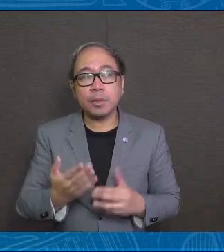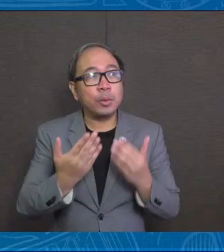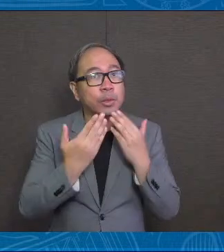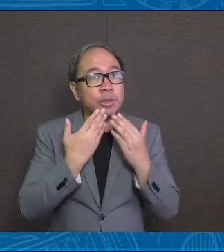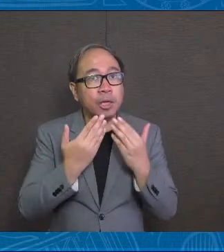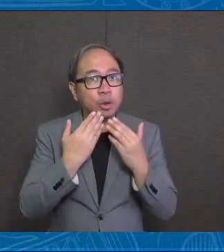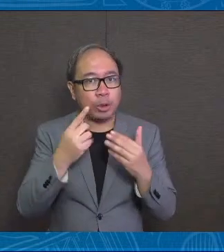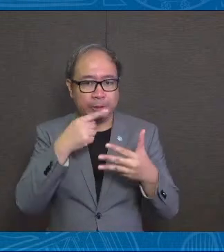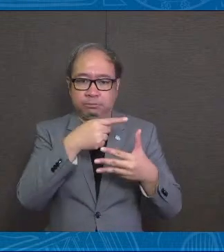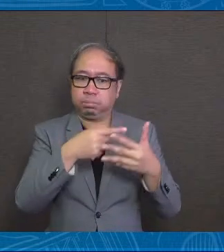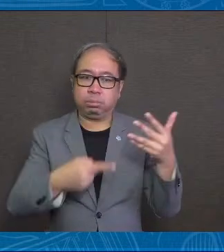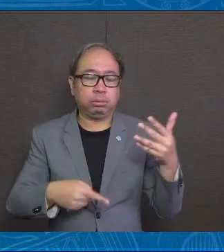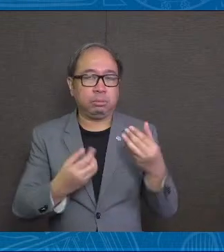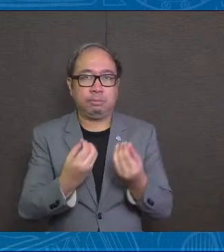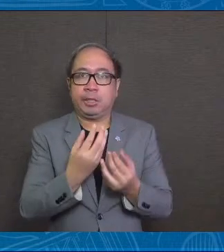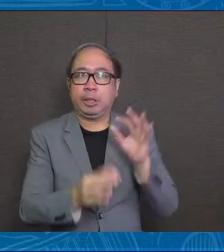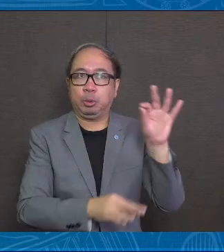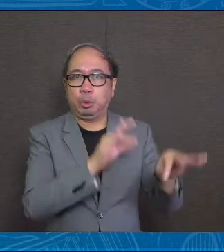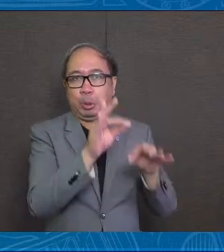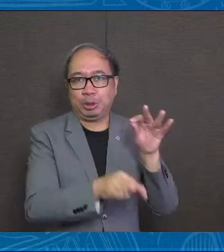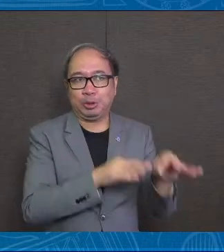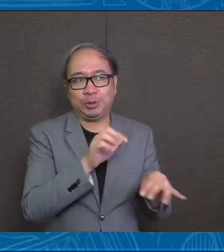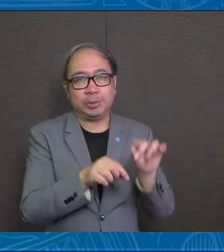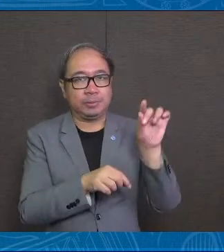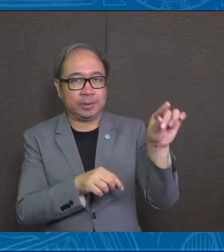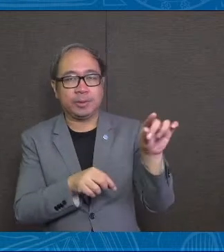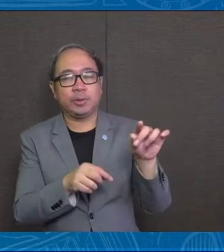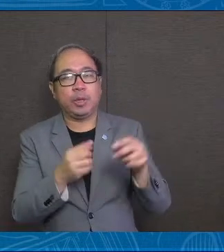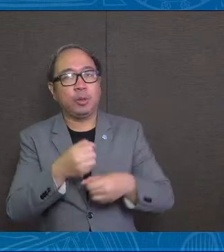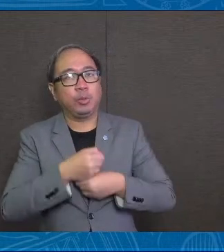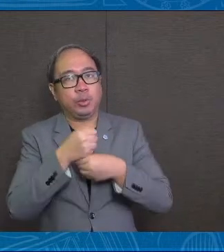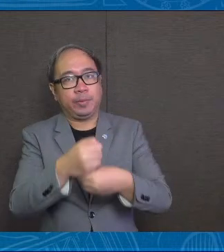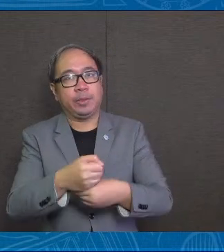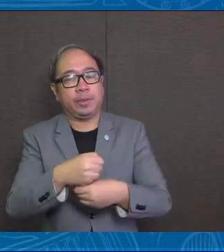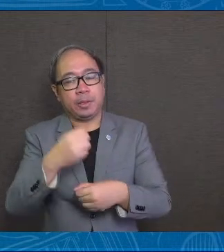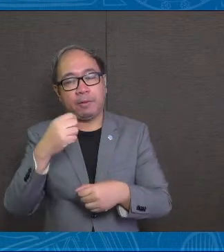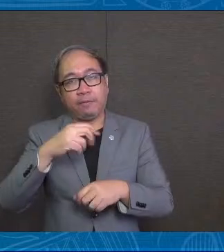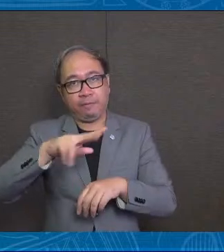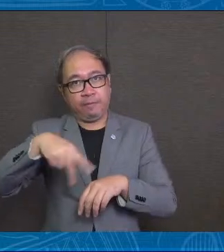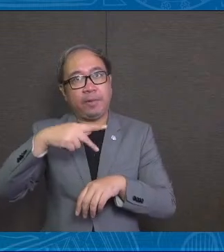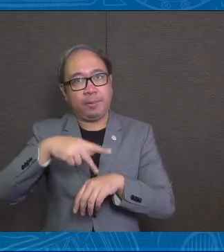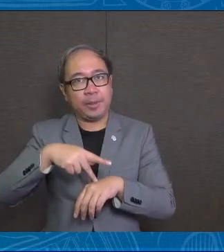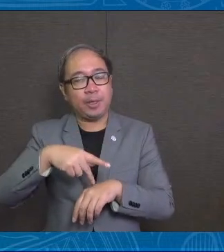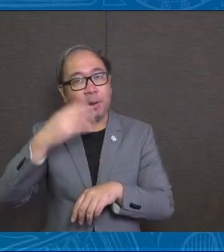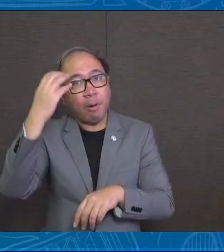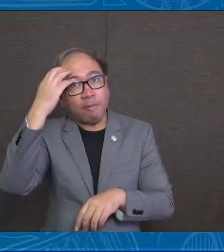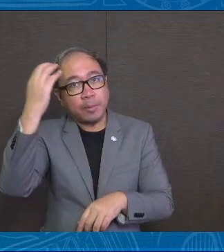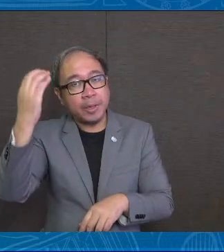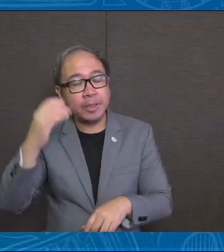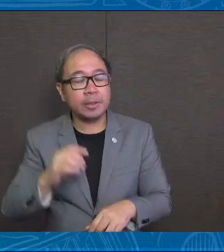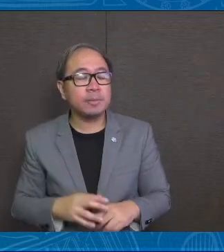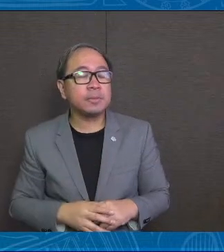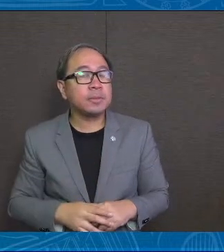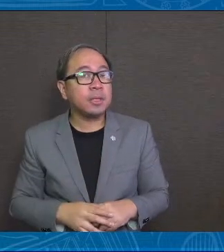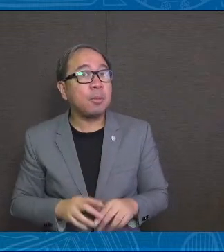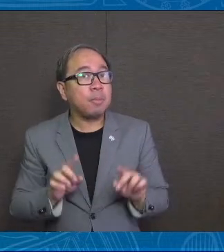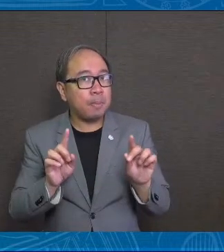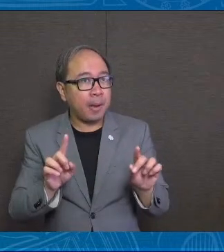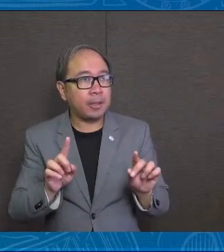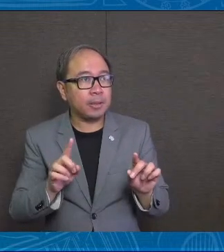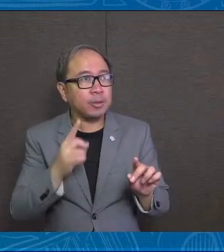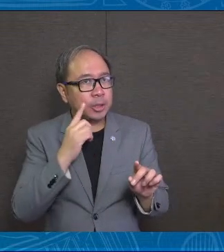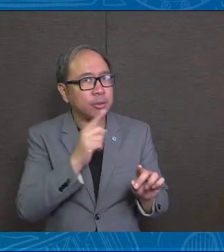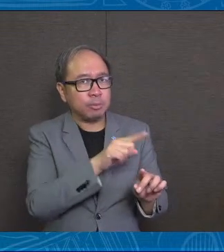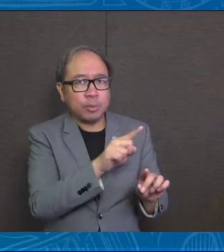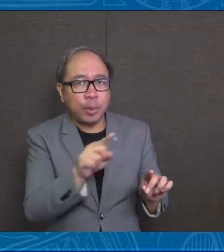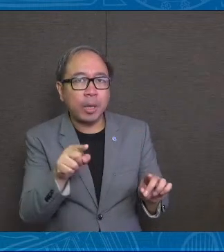but it seems like a lot of questions were directed to our representative from the government of the Philippines. But I'm going to get to respond to those and